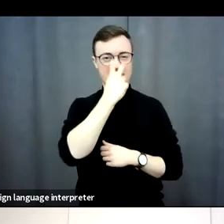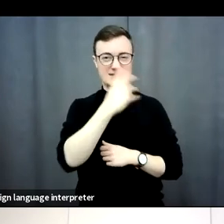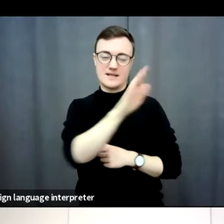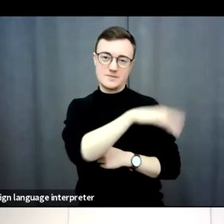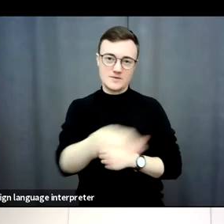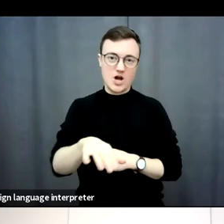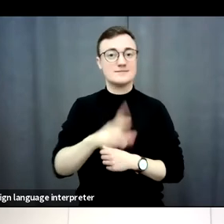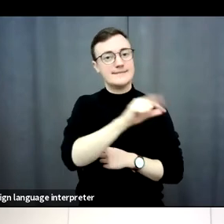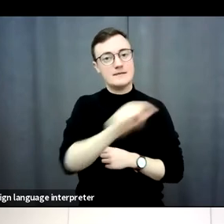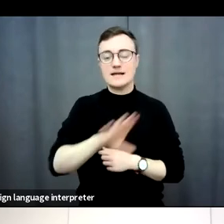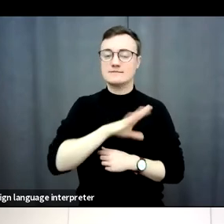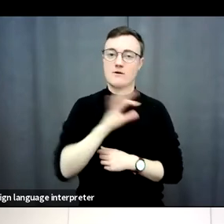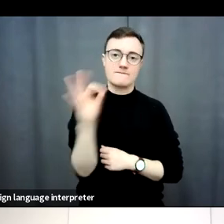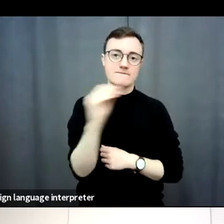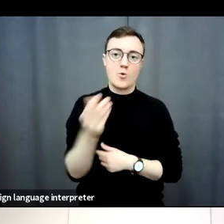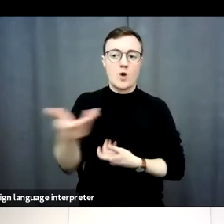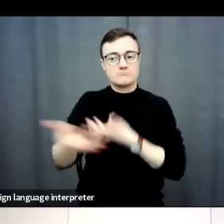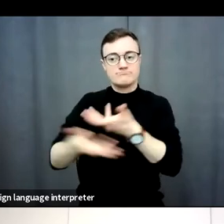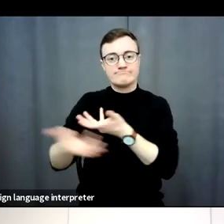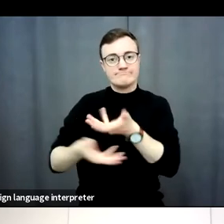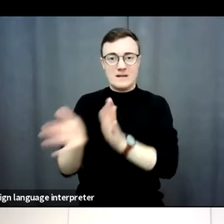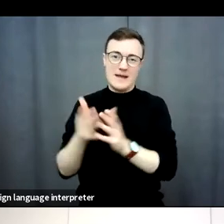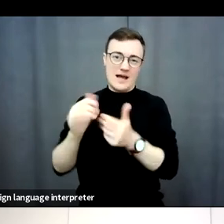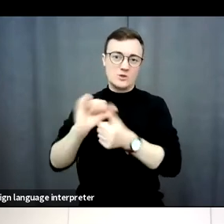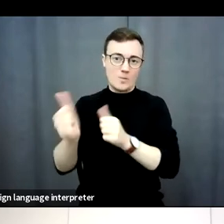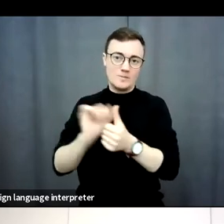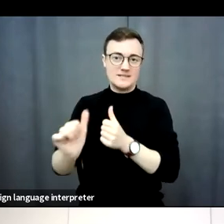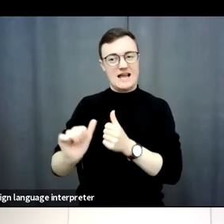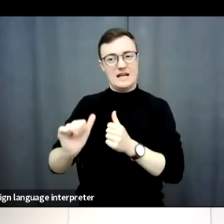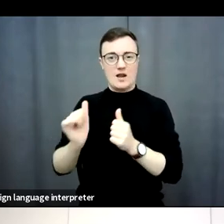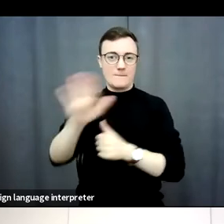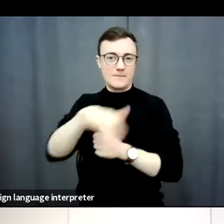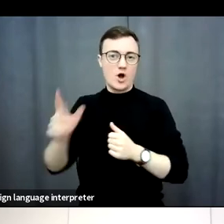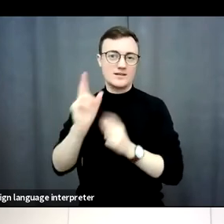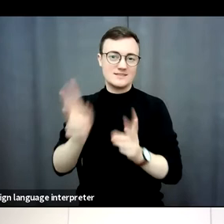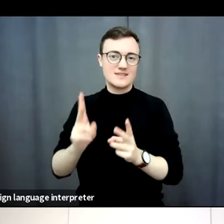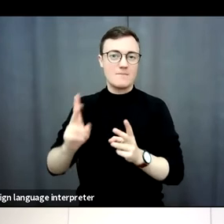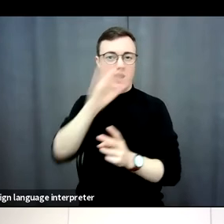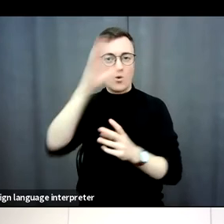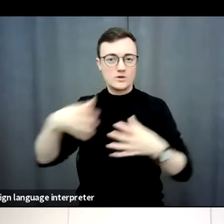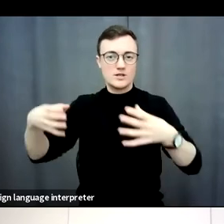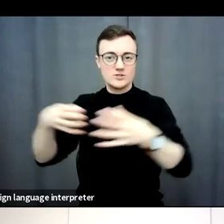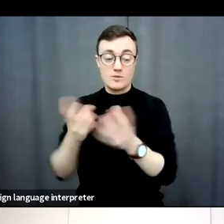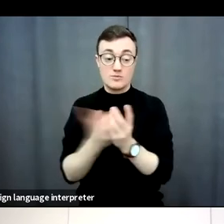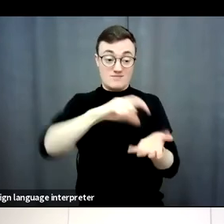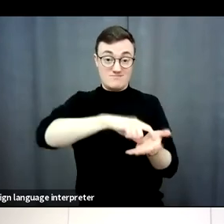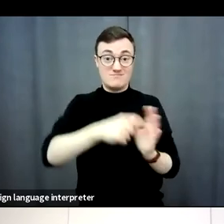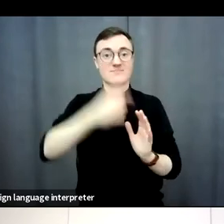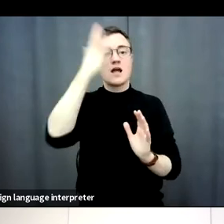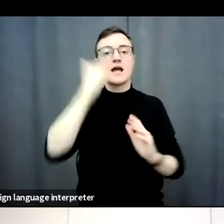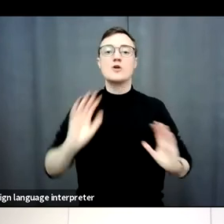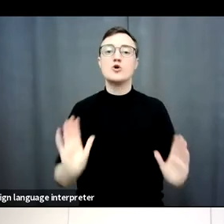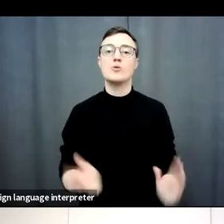peers, the use of these materials can help children to interact with other children and their